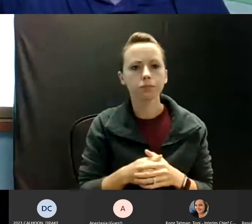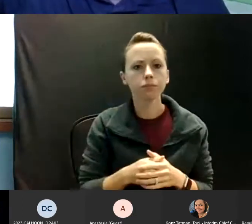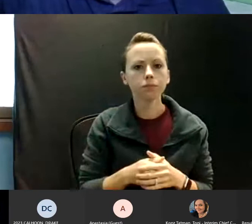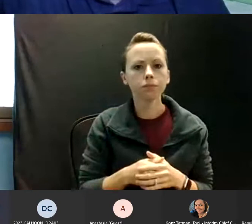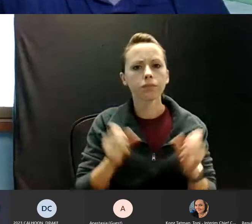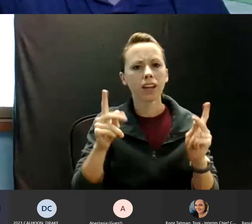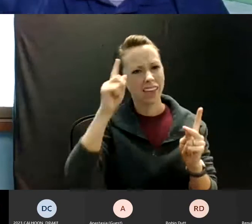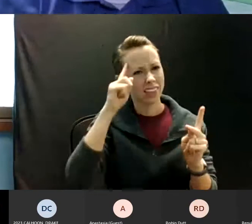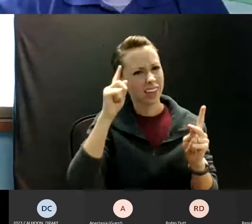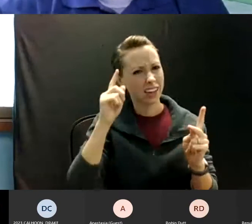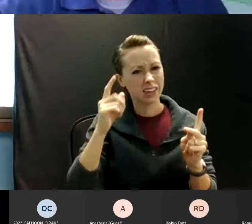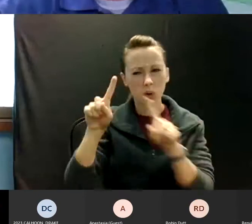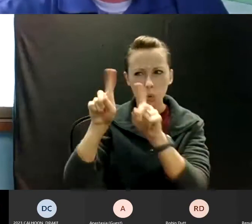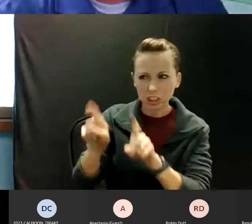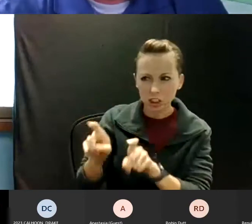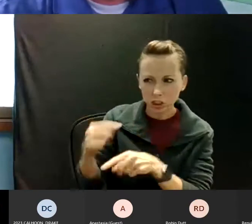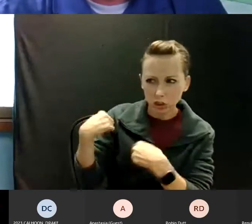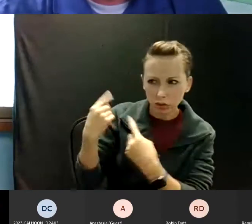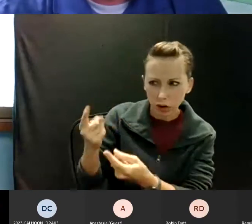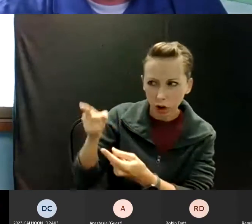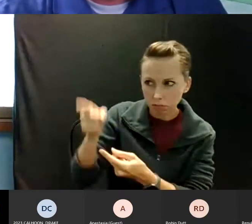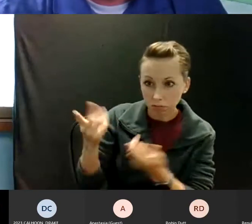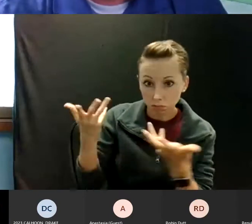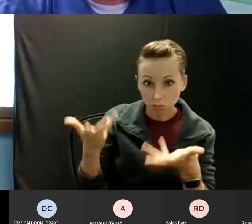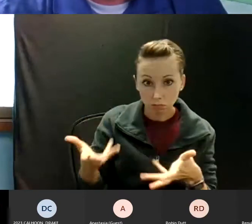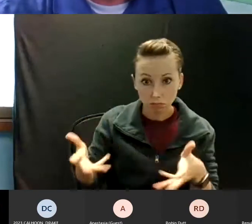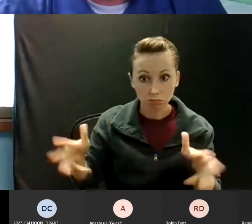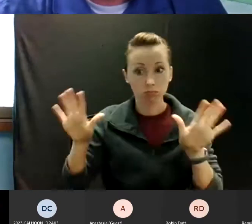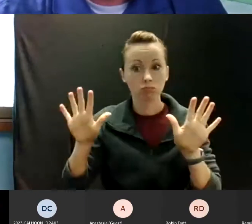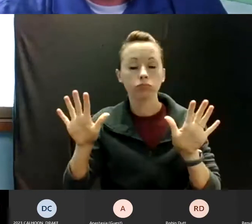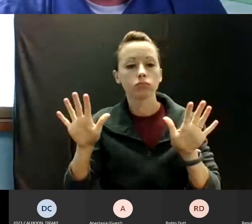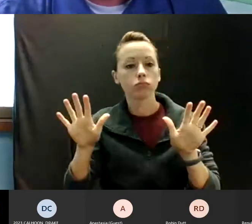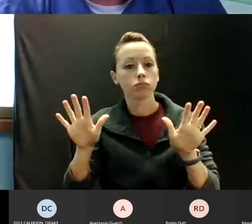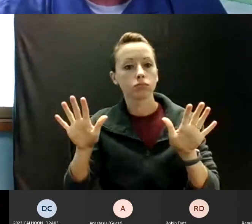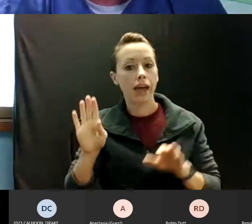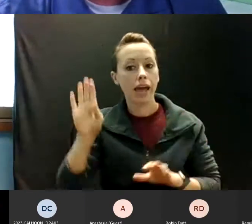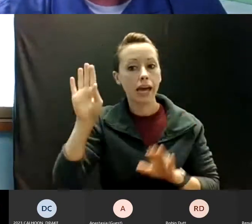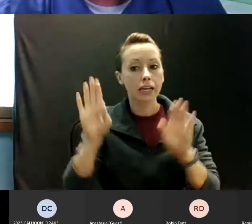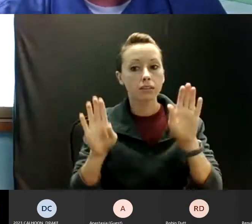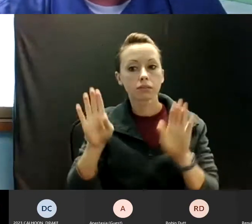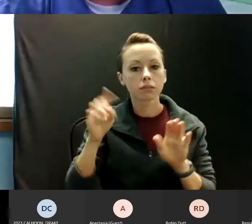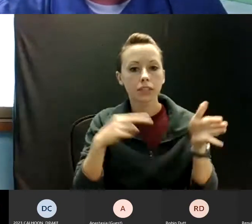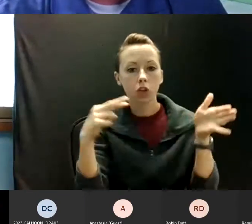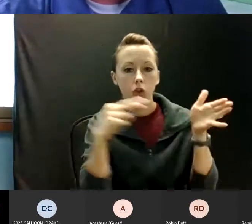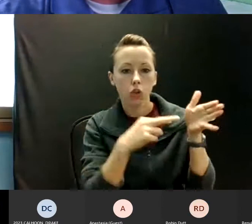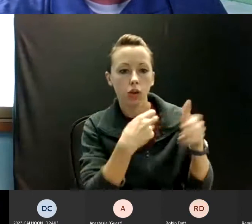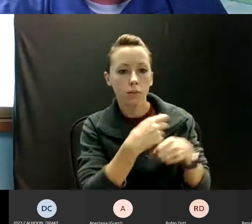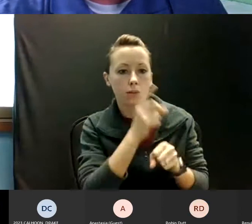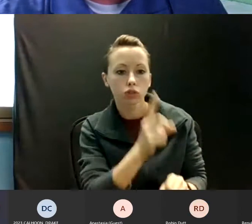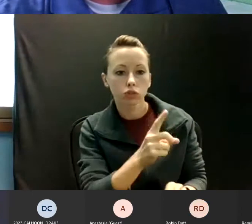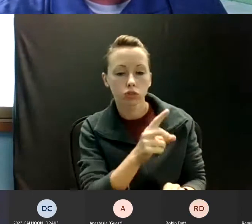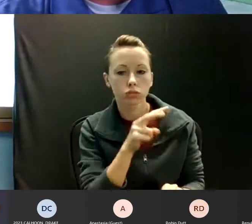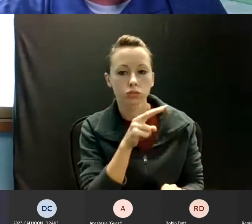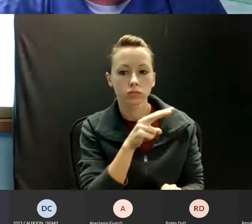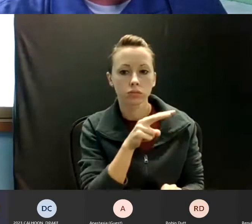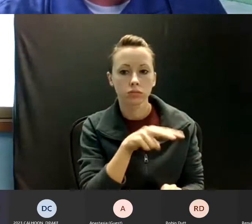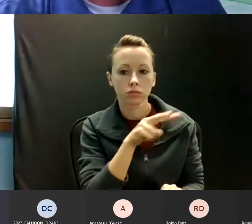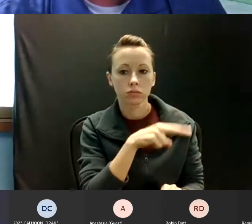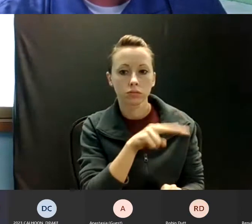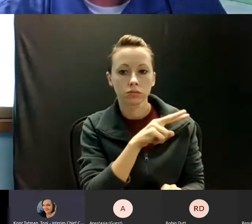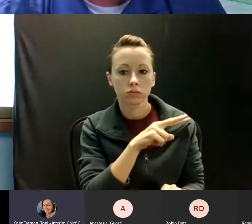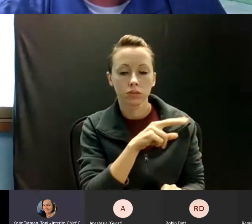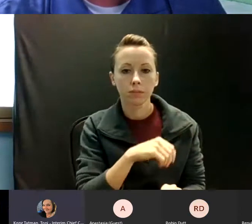that's all the questions that I see so far and hands raised. Let me look and make sure. If anybody else